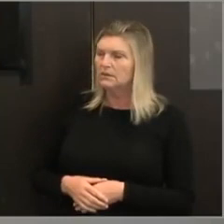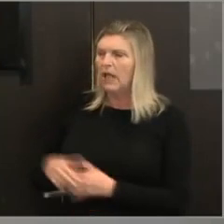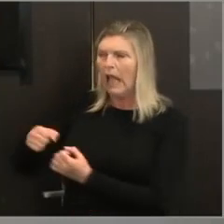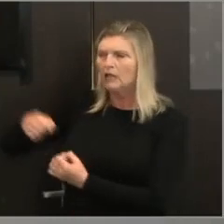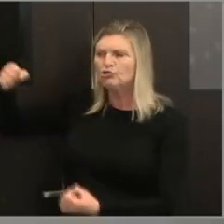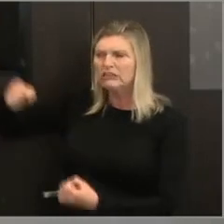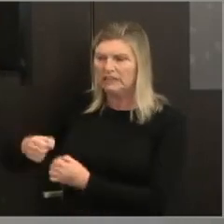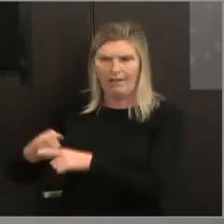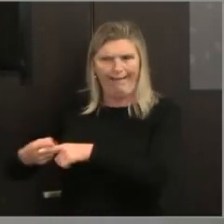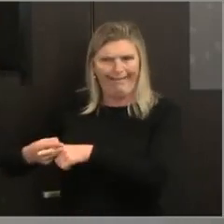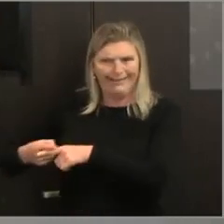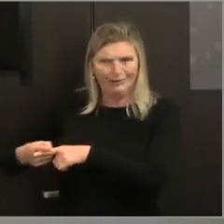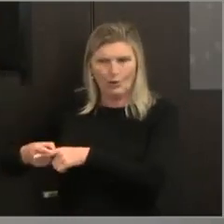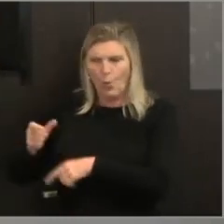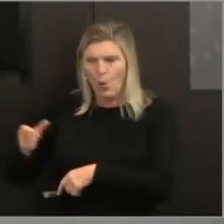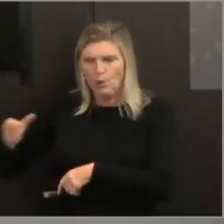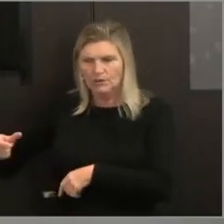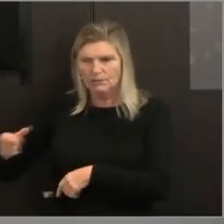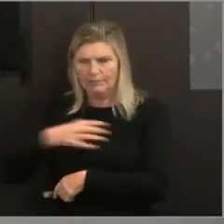words favoured by the Crown,